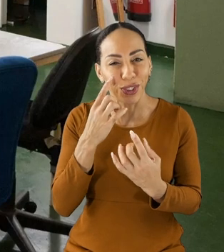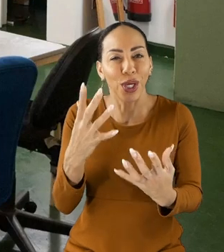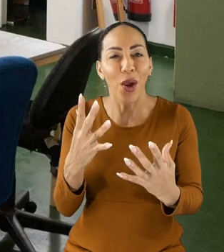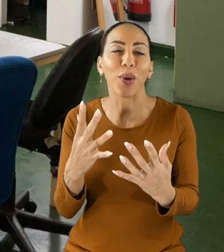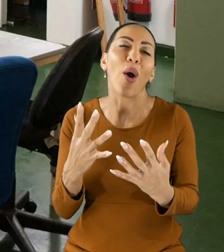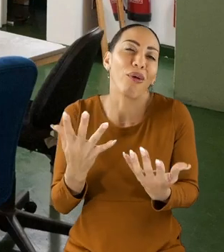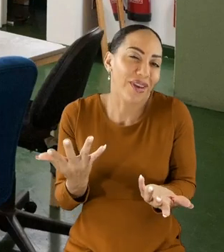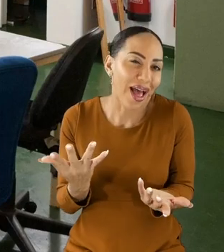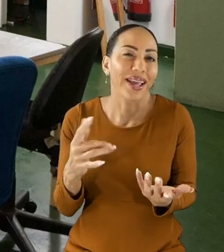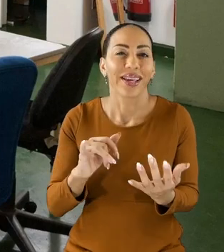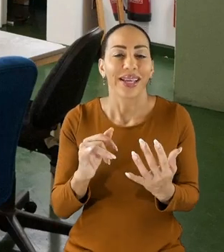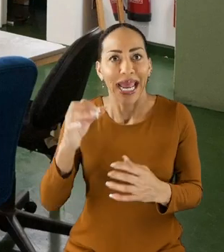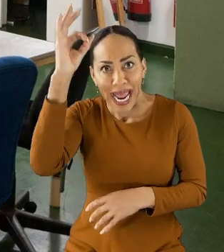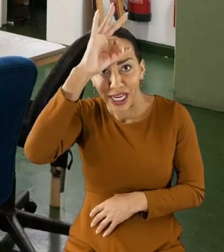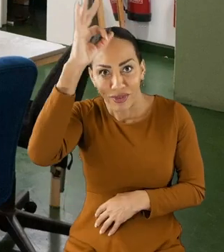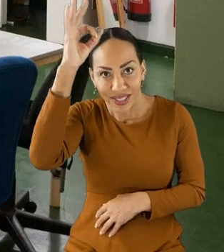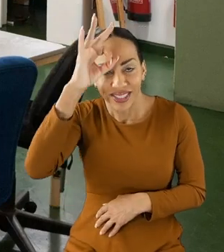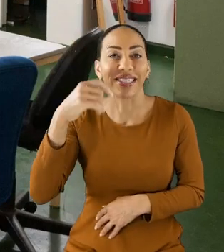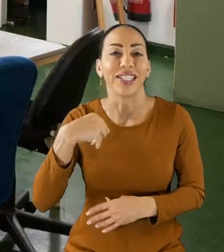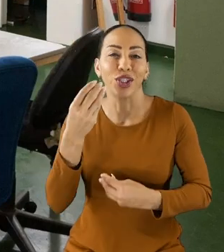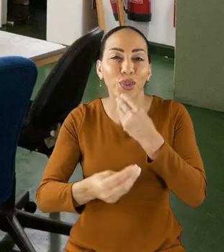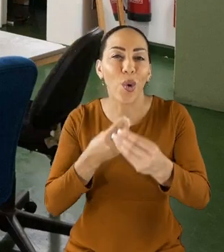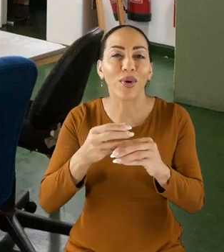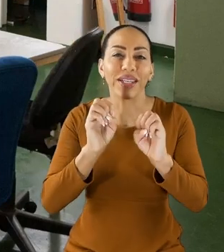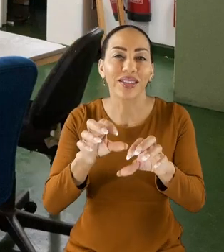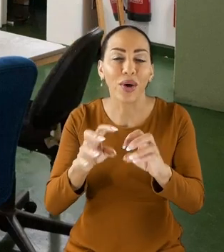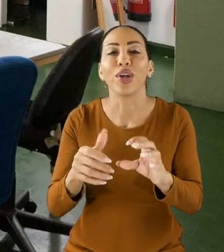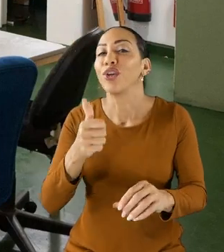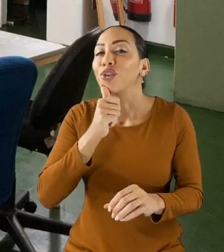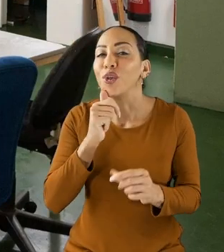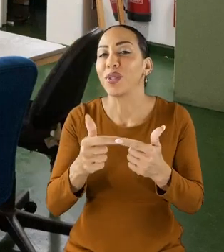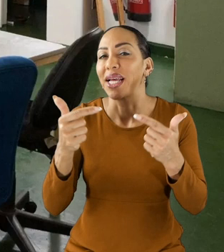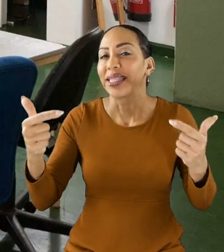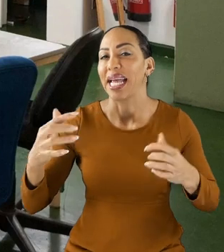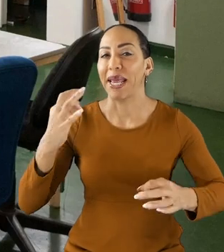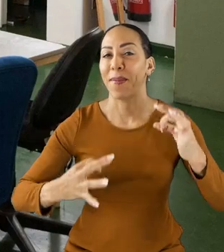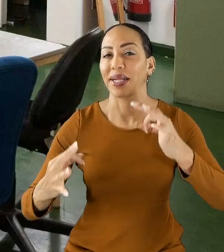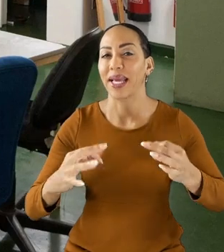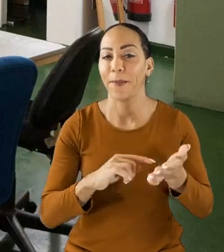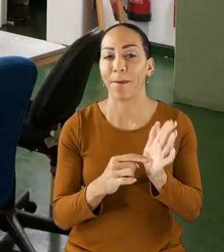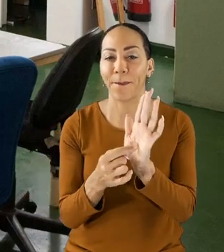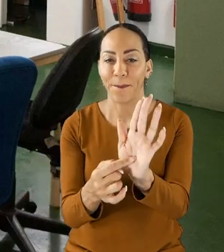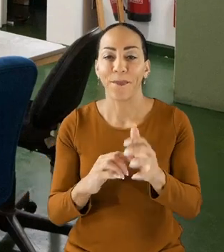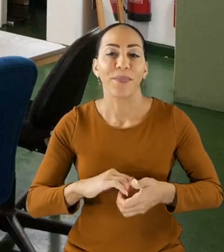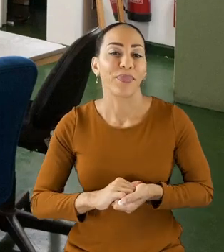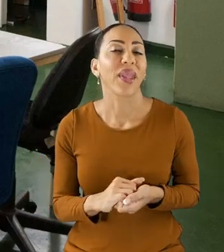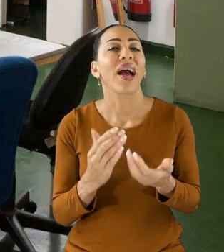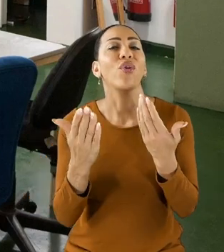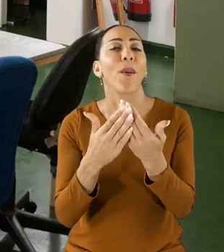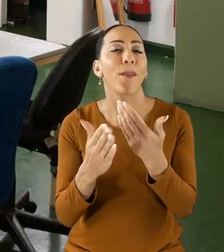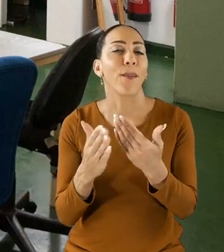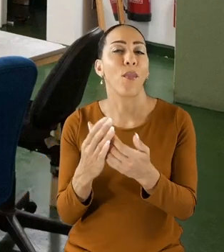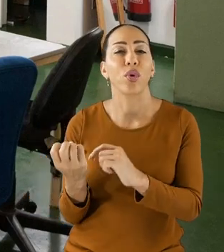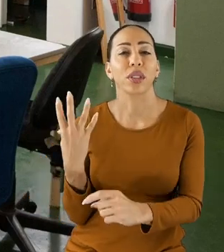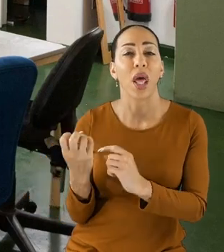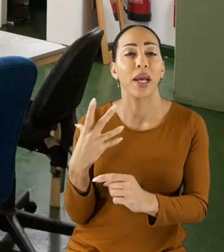ecological ignorance told through a symbiosis of storytelling and telepresence using telematic resources to counter it. So I have just a few